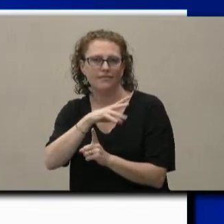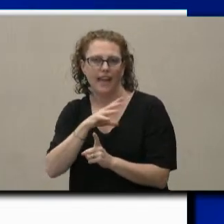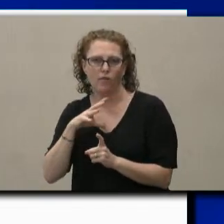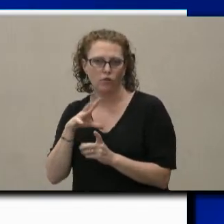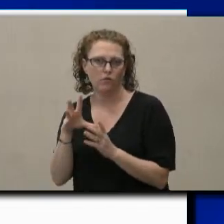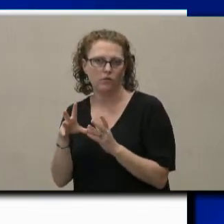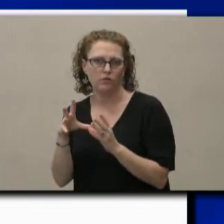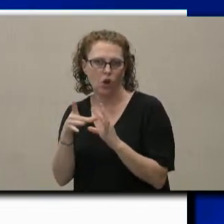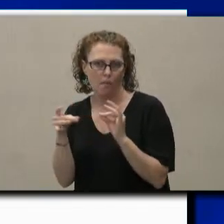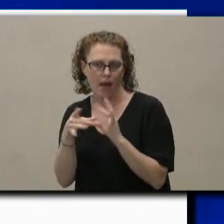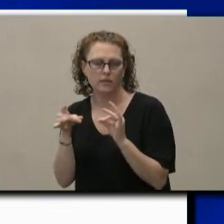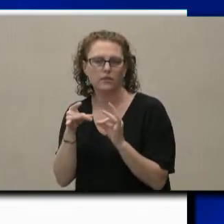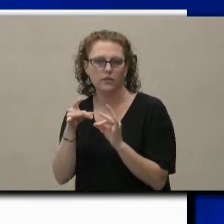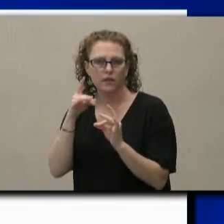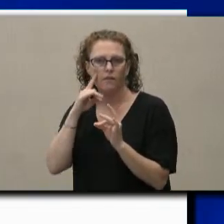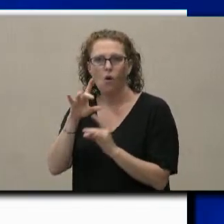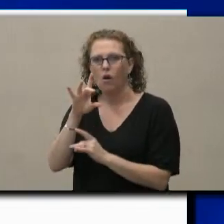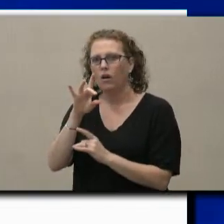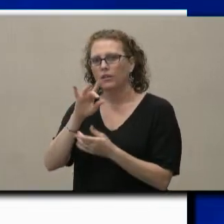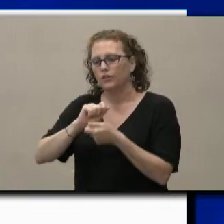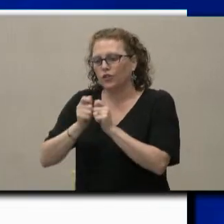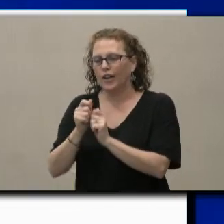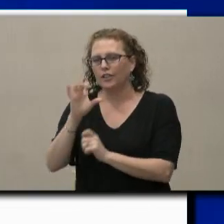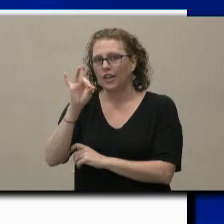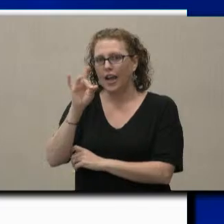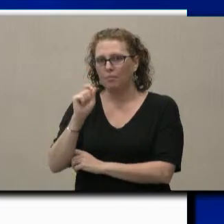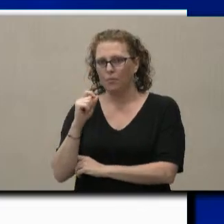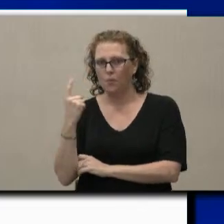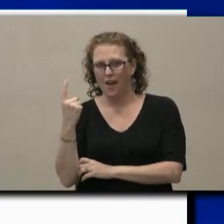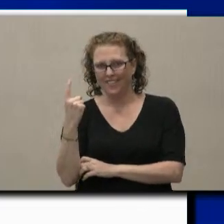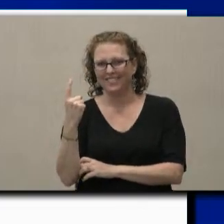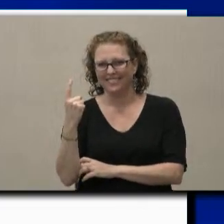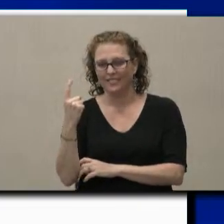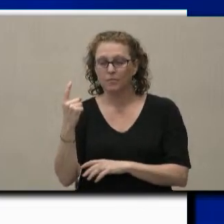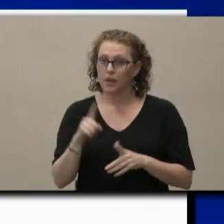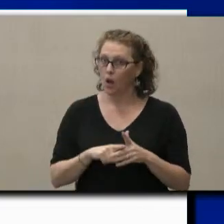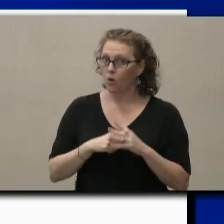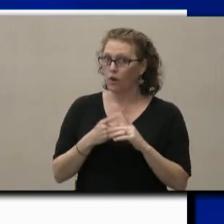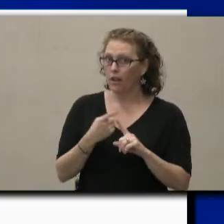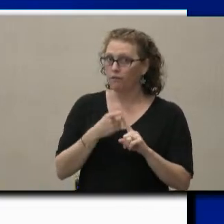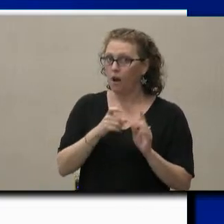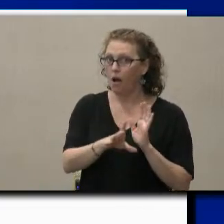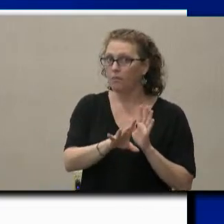It's a combined revision to map options 4 and 5, and the